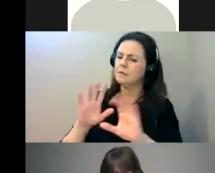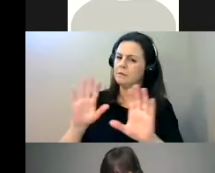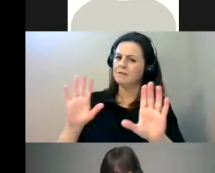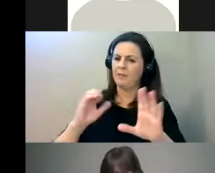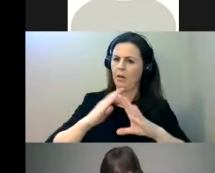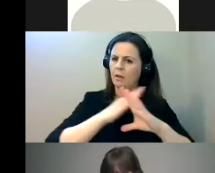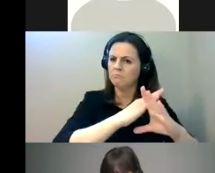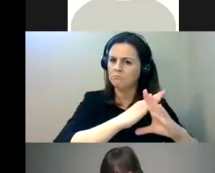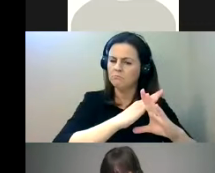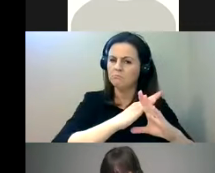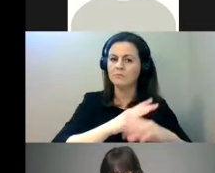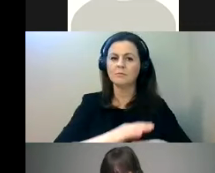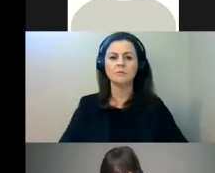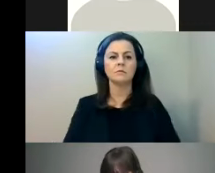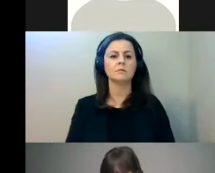undue influence is